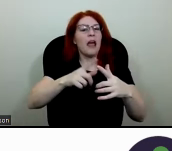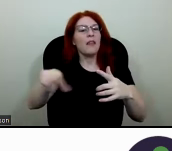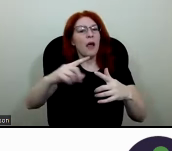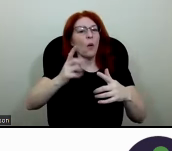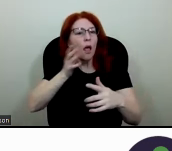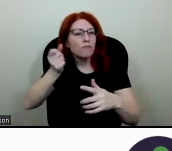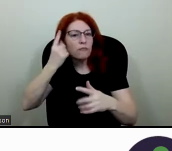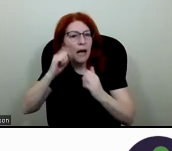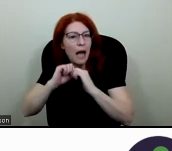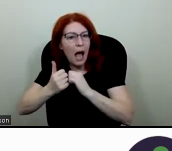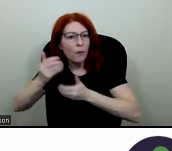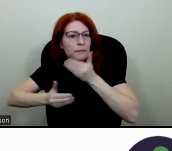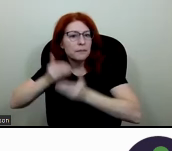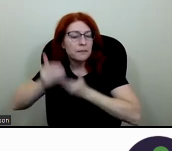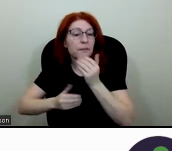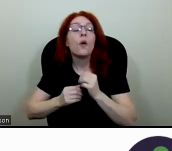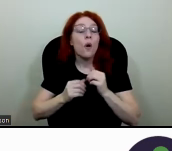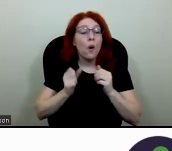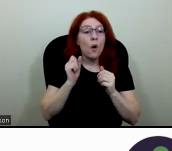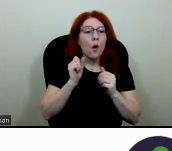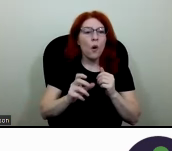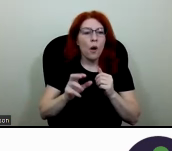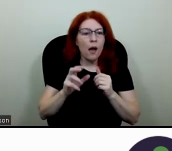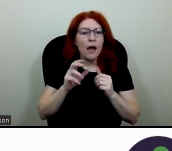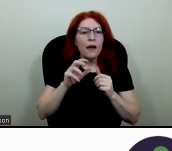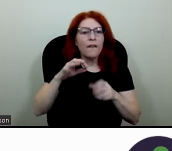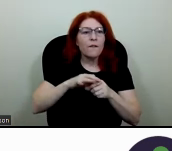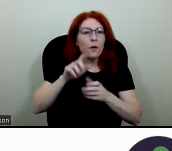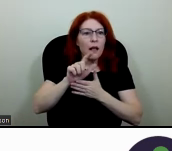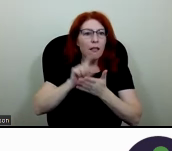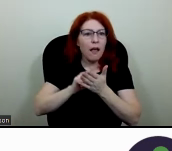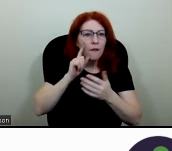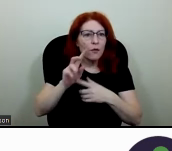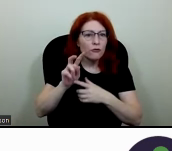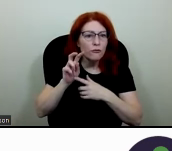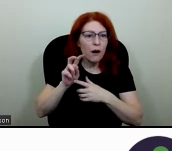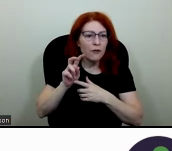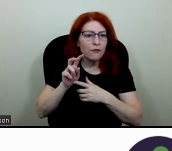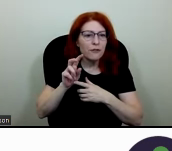Yeah, so we can do let's do voting laws for 200.